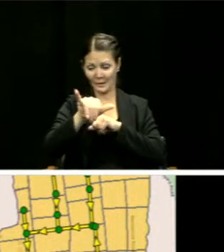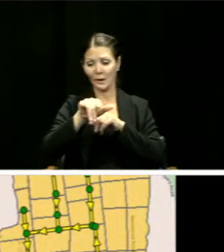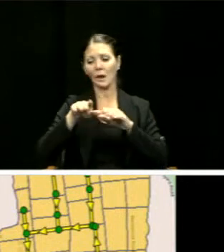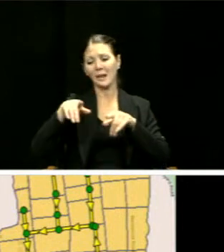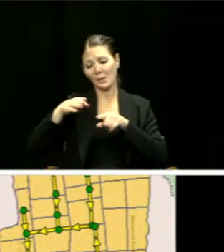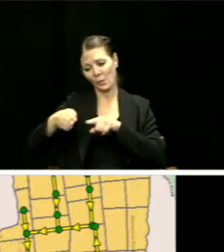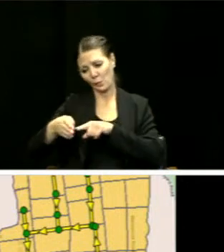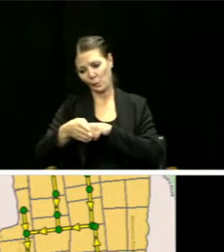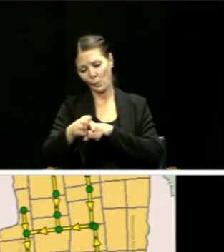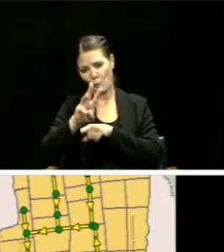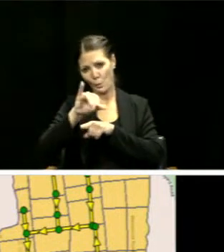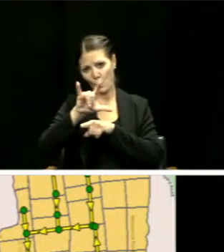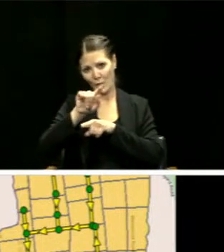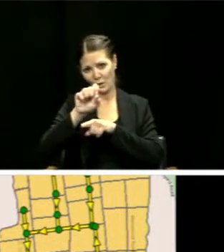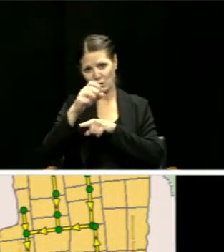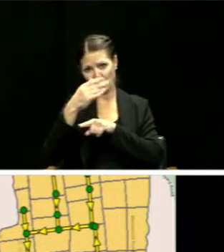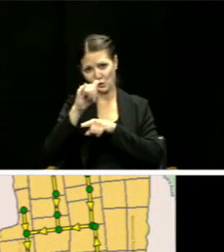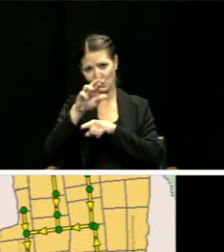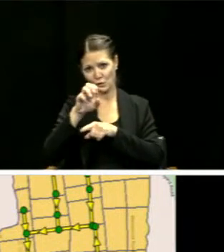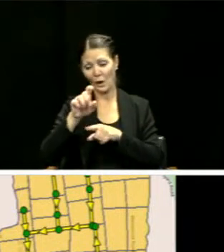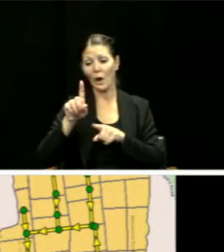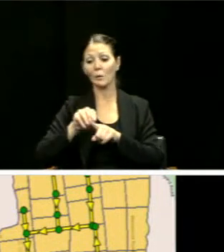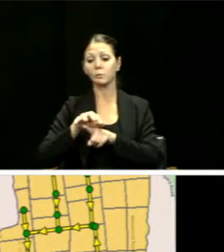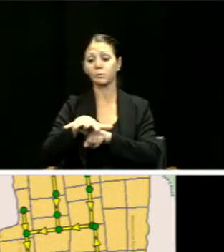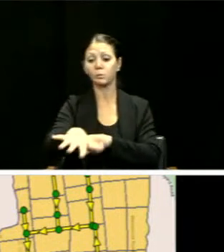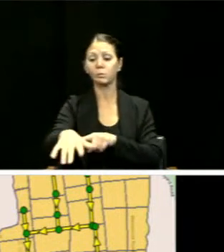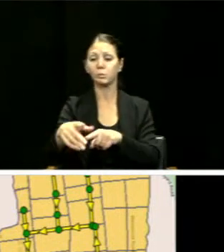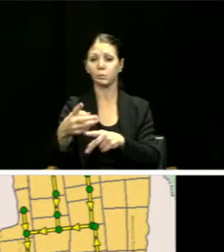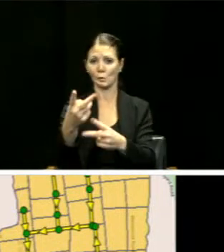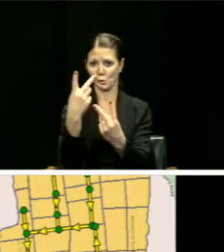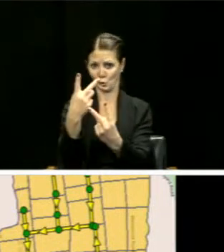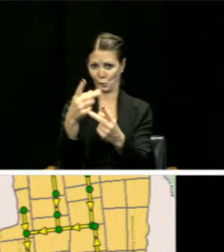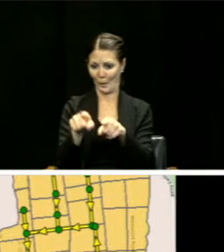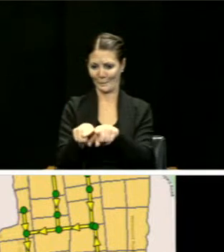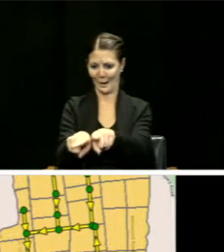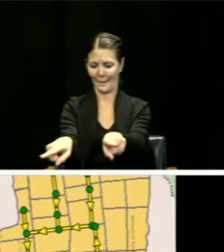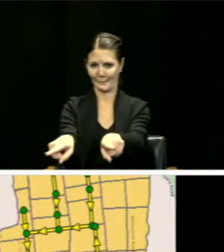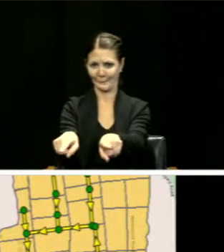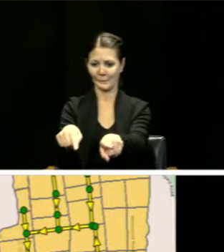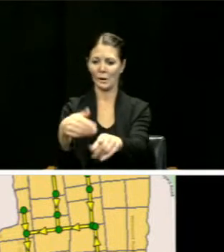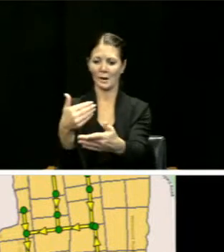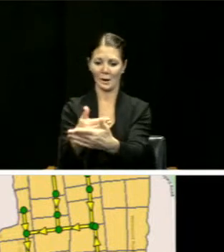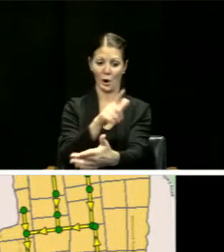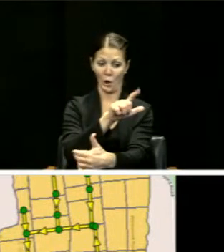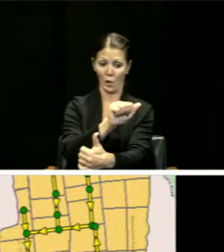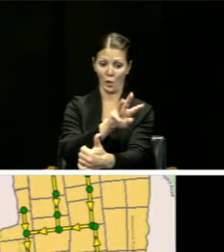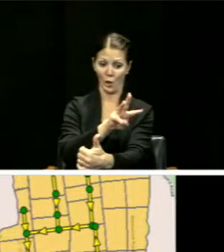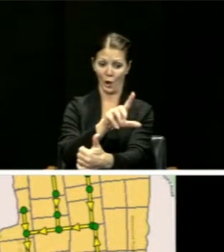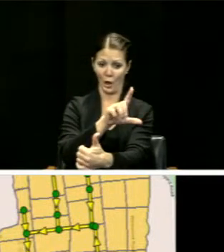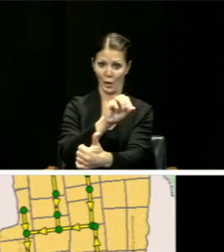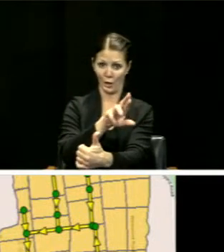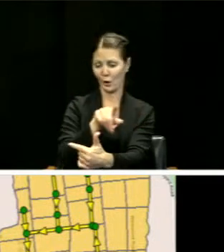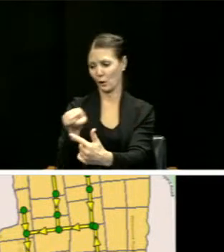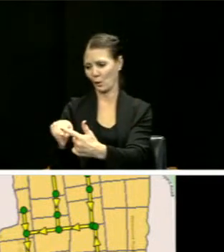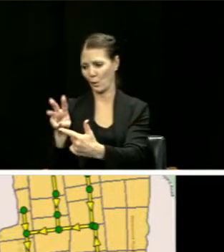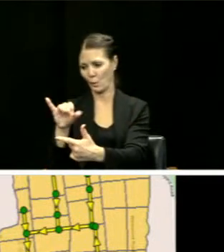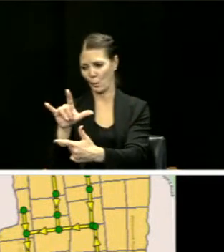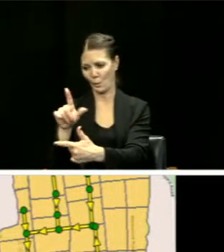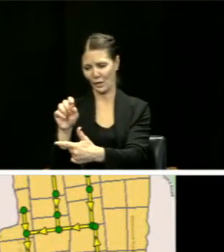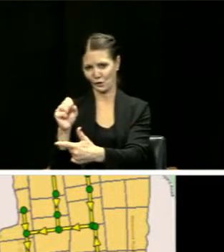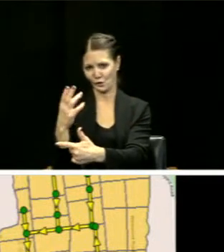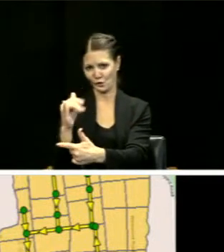Wiltshire to their discharges. There's 2 pipes that discharge near Lawler and Wiltshire.